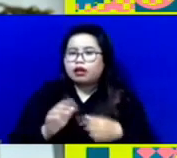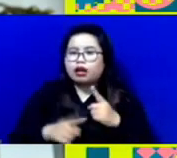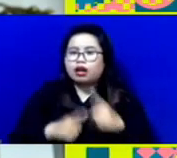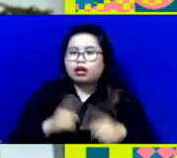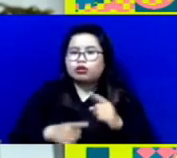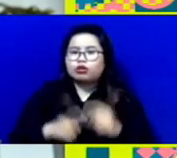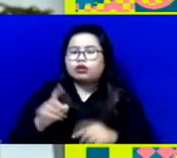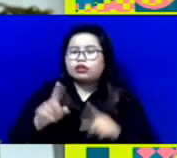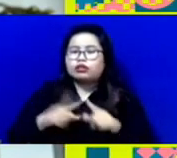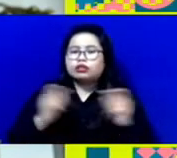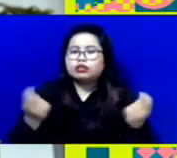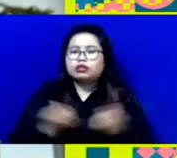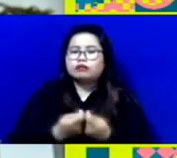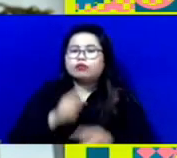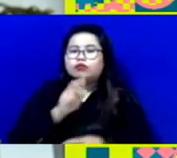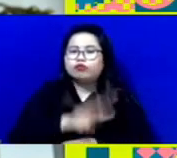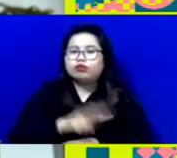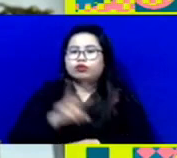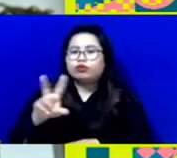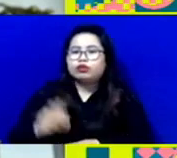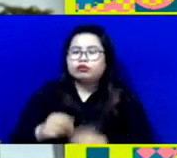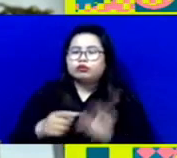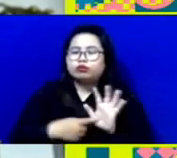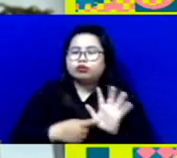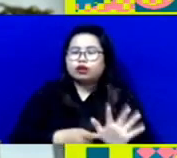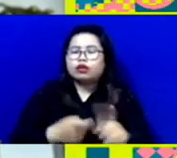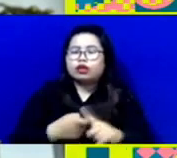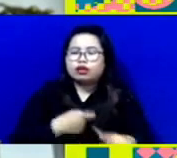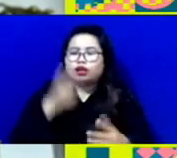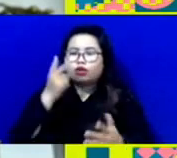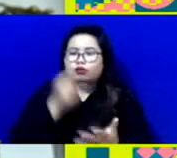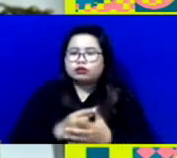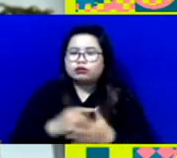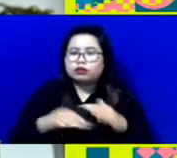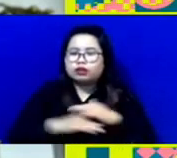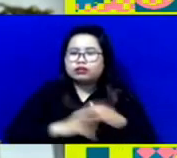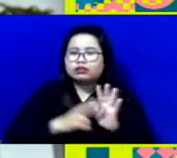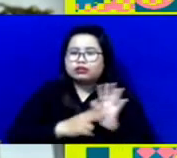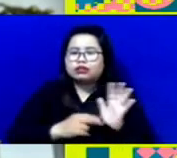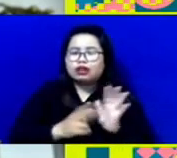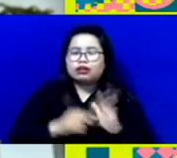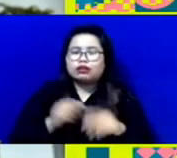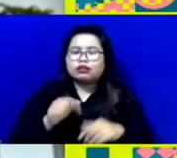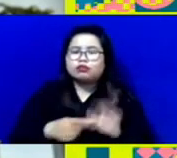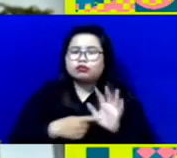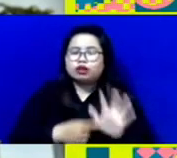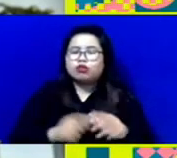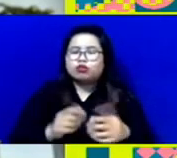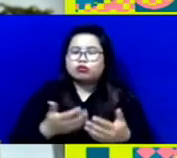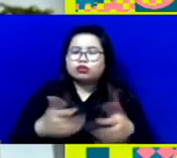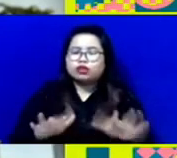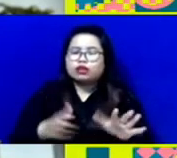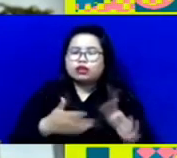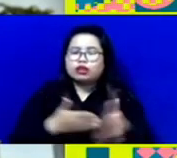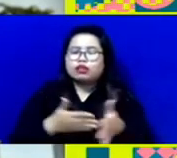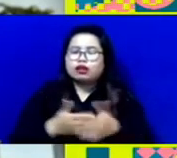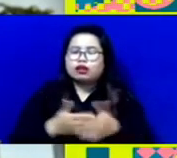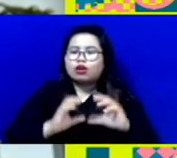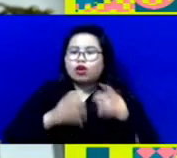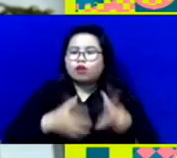policy recommendation, which is aimed to overcome global challenges and improve people's life around the world.